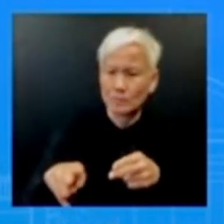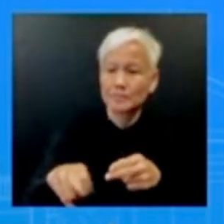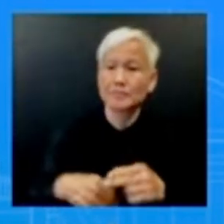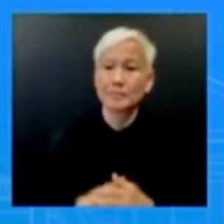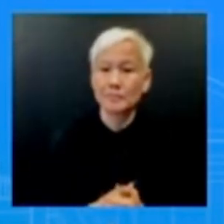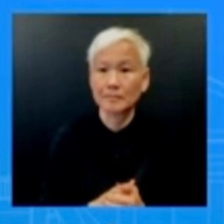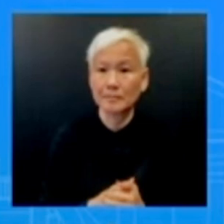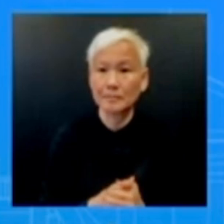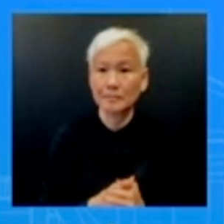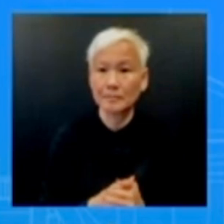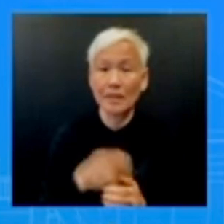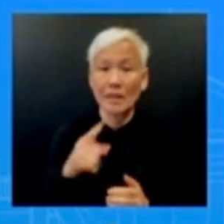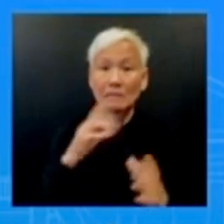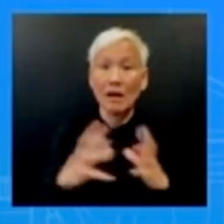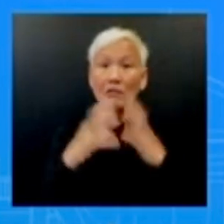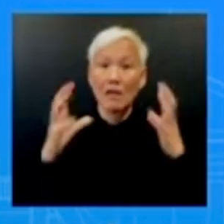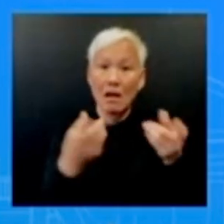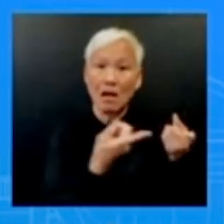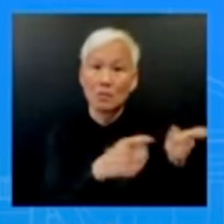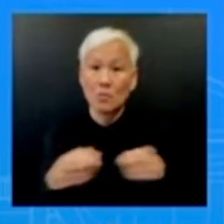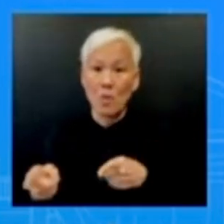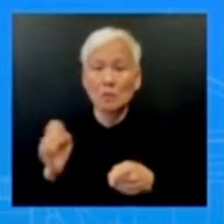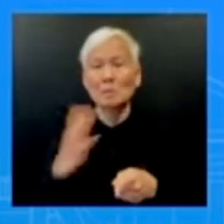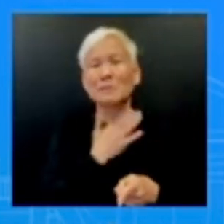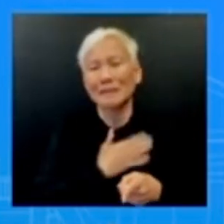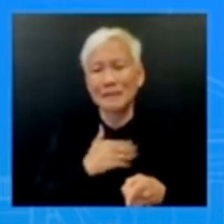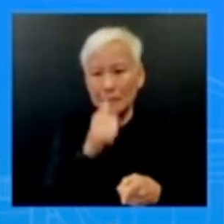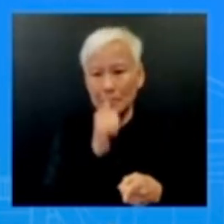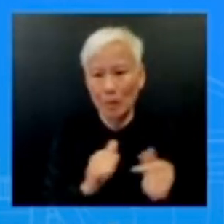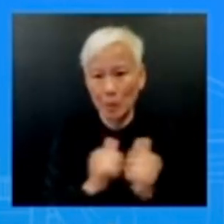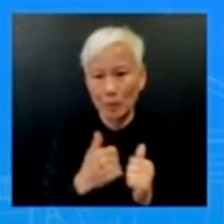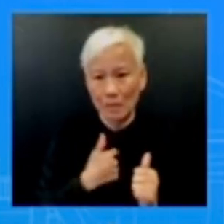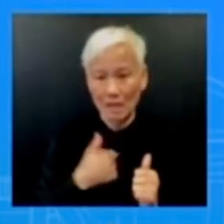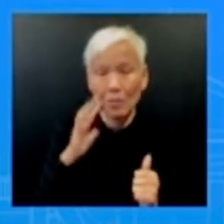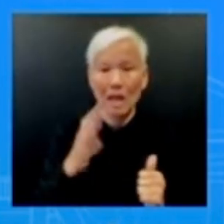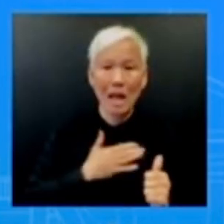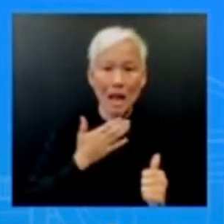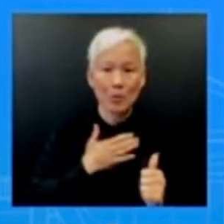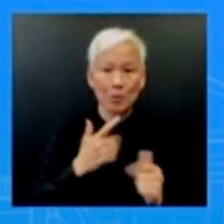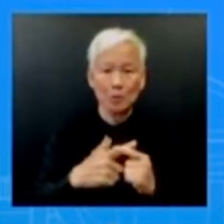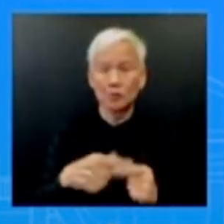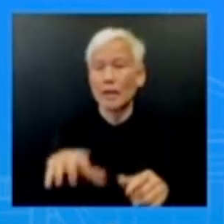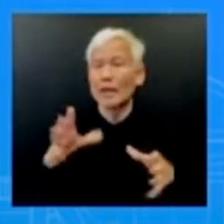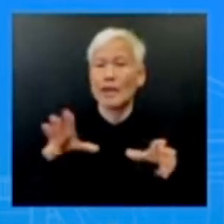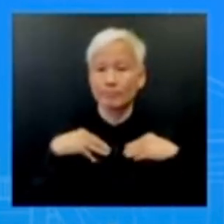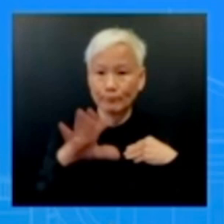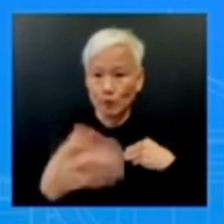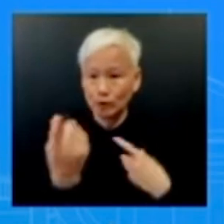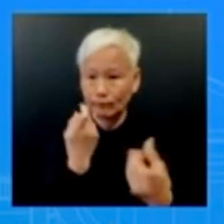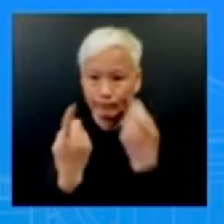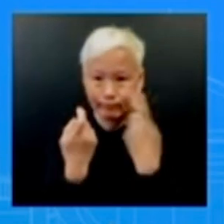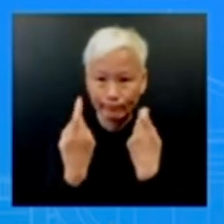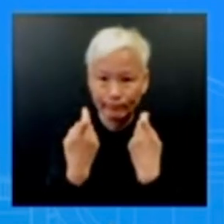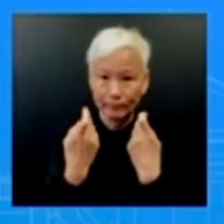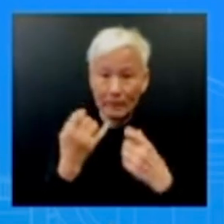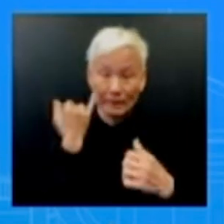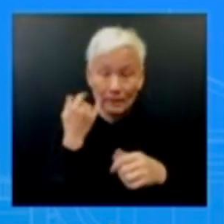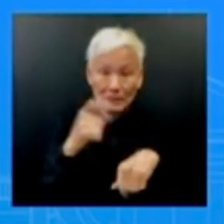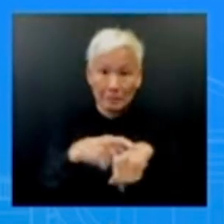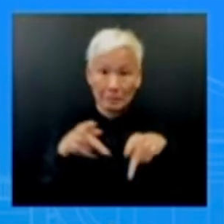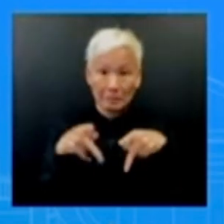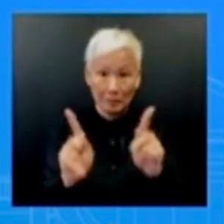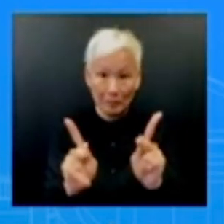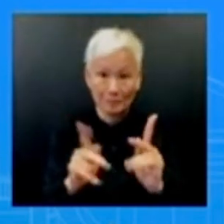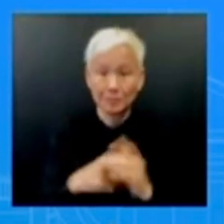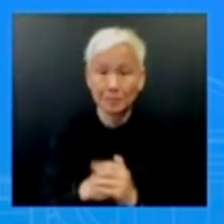so just please bear with me, and then be happy to take as many questions as time will allow. Today, I think, as you all know, President Xi's